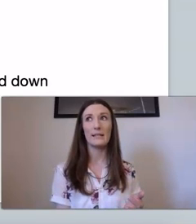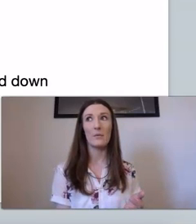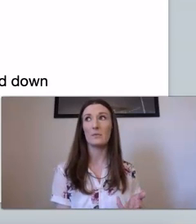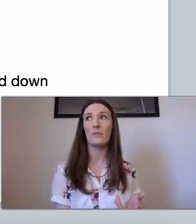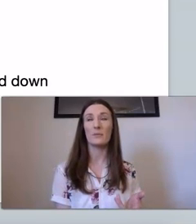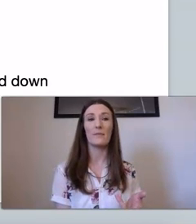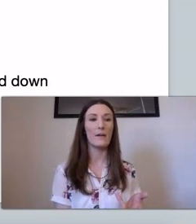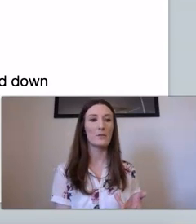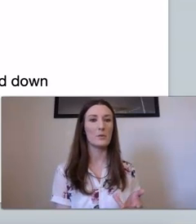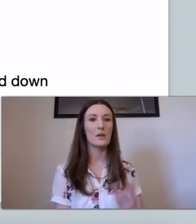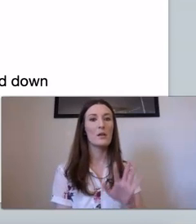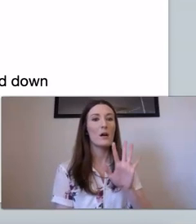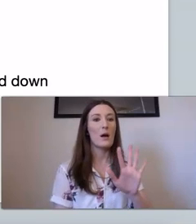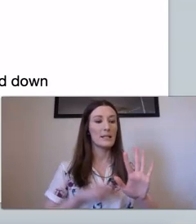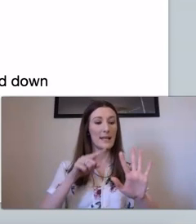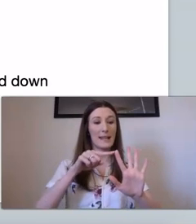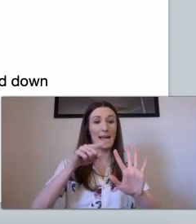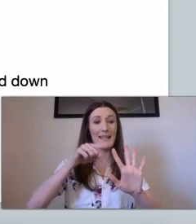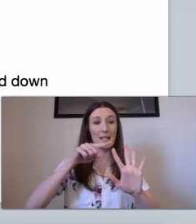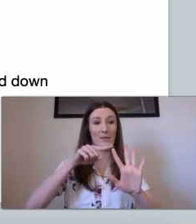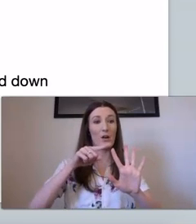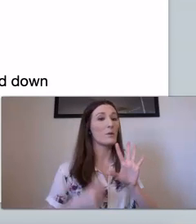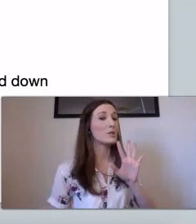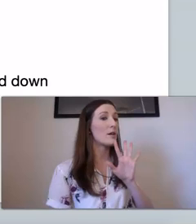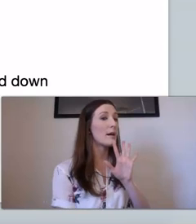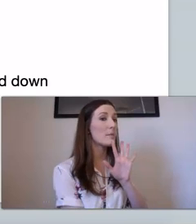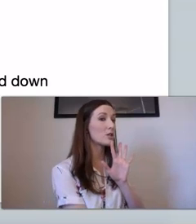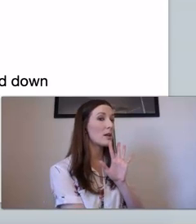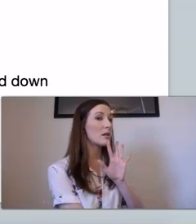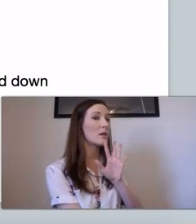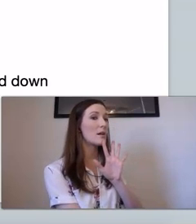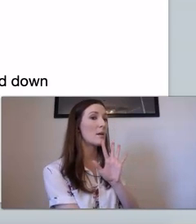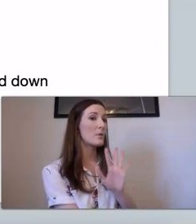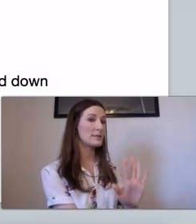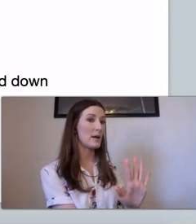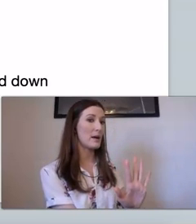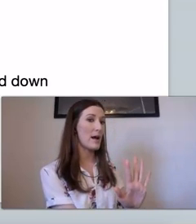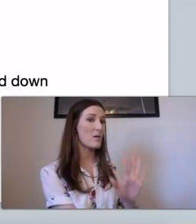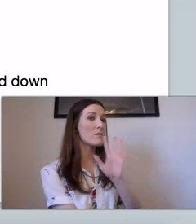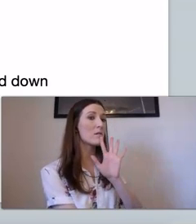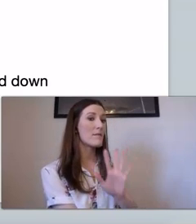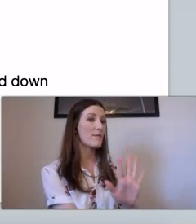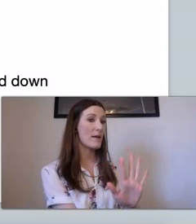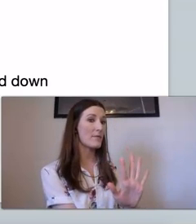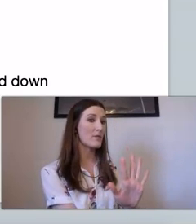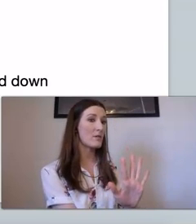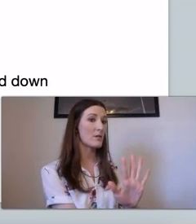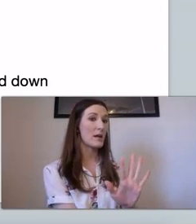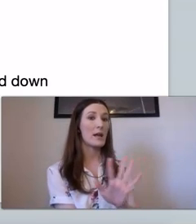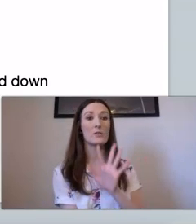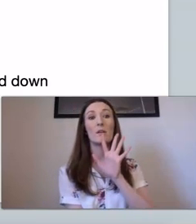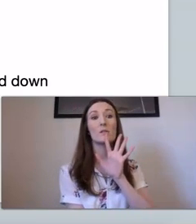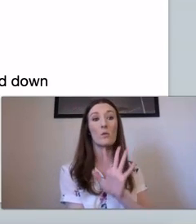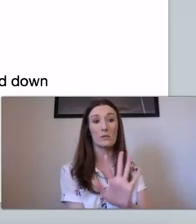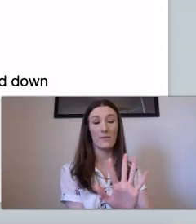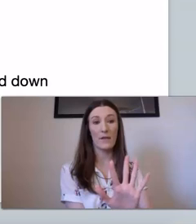what did I say? What was my first one? 5 years old. I'm going to take that index finger. I'm going to start it on my chin and pull down and out. 5.